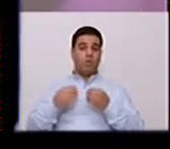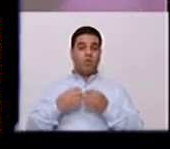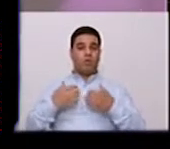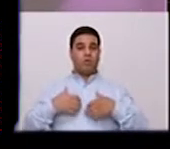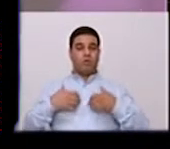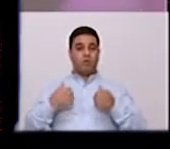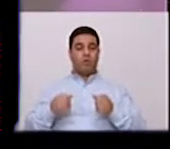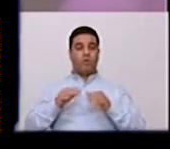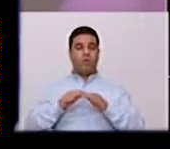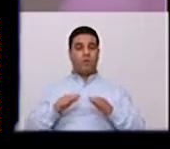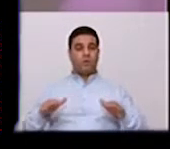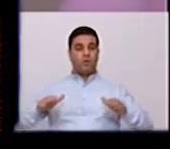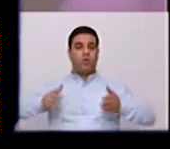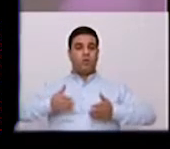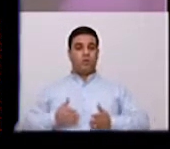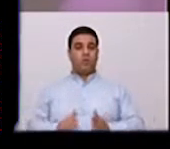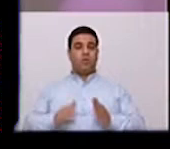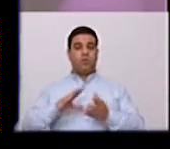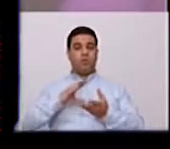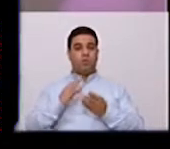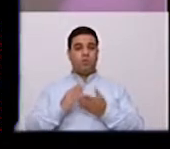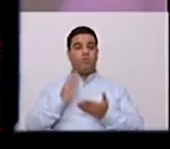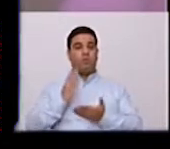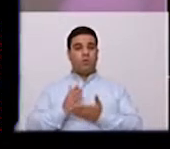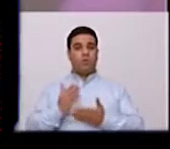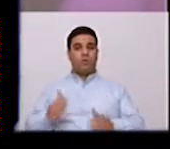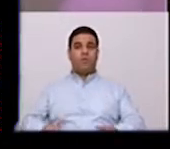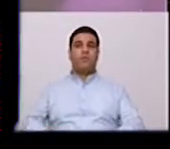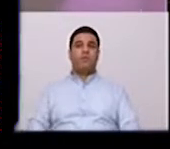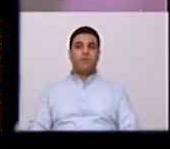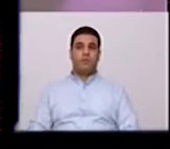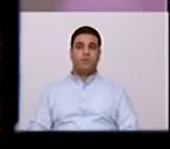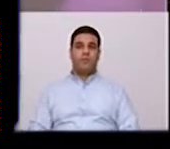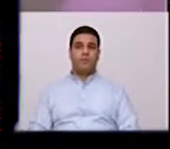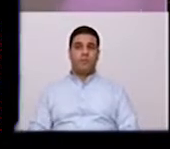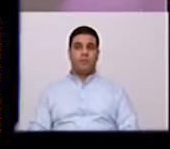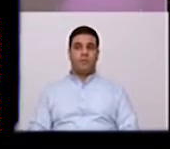sog'lom bolalarning tug'ilish ehtimolligi bormi?